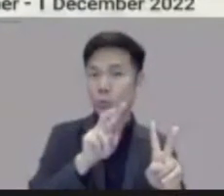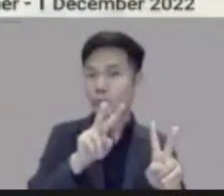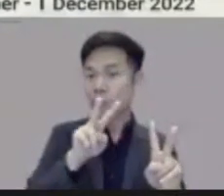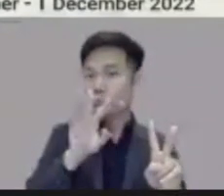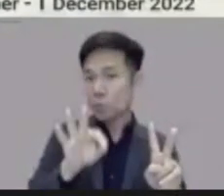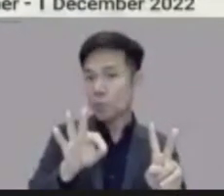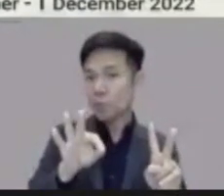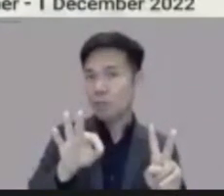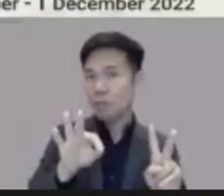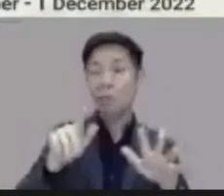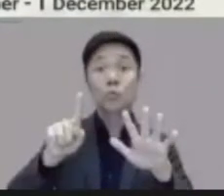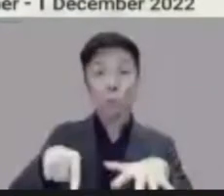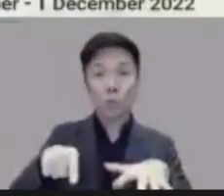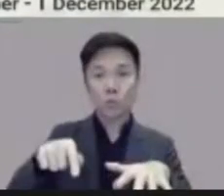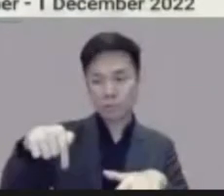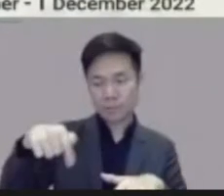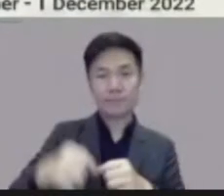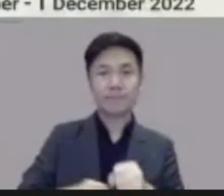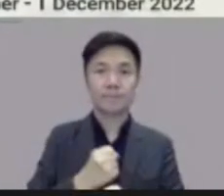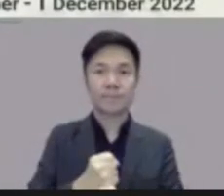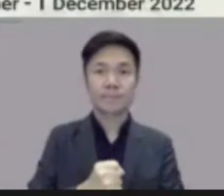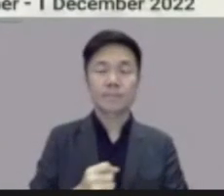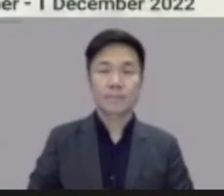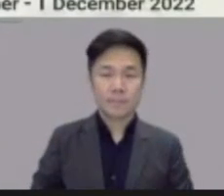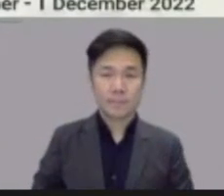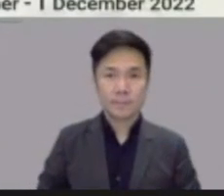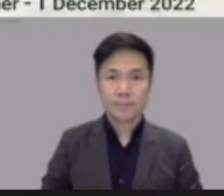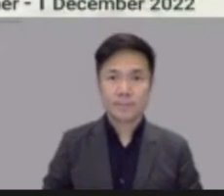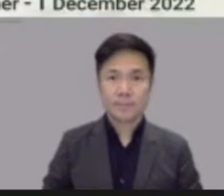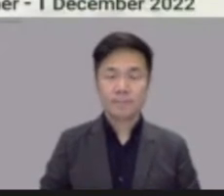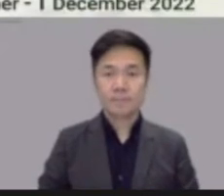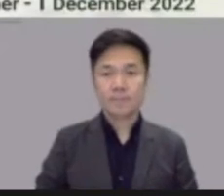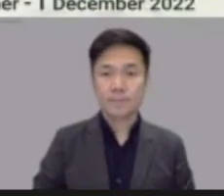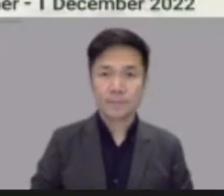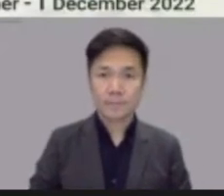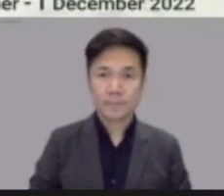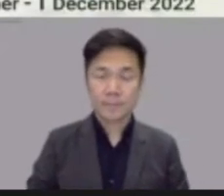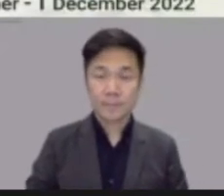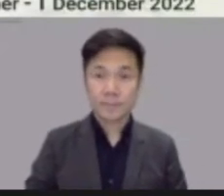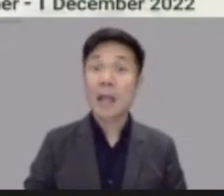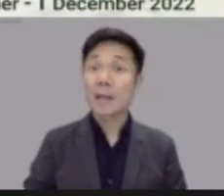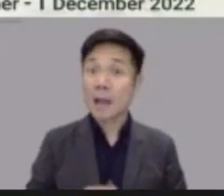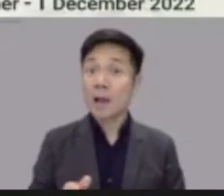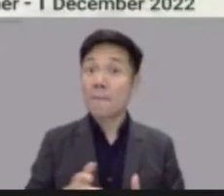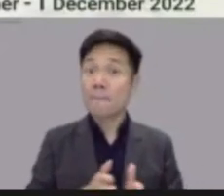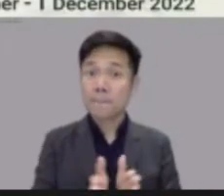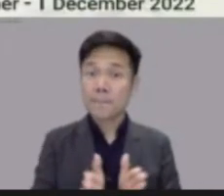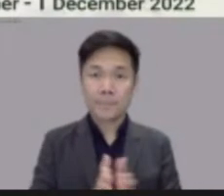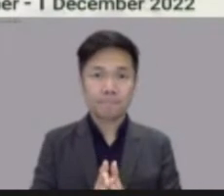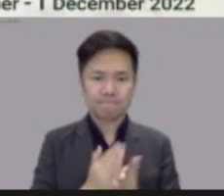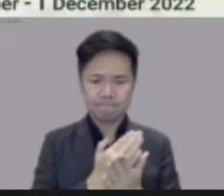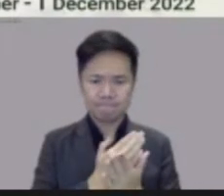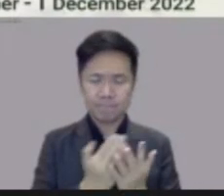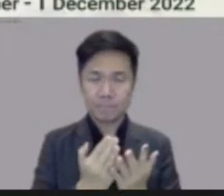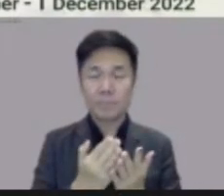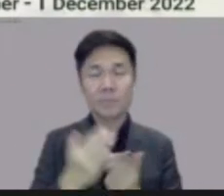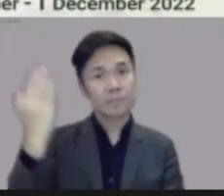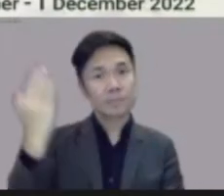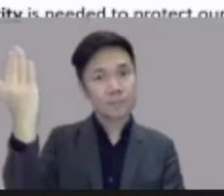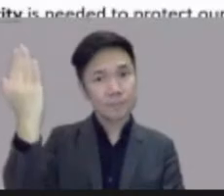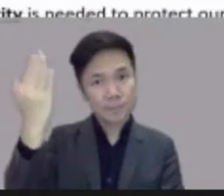thank you very much for the opportunity to share some key messages of the report in this